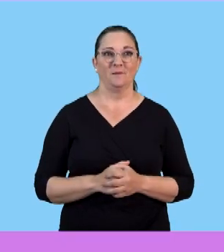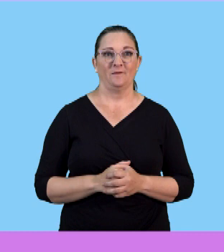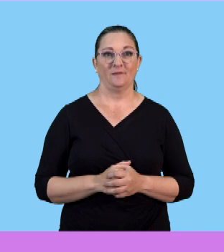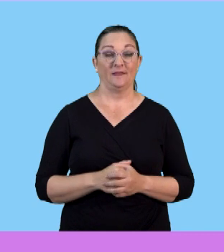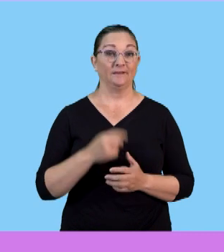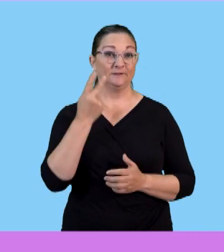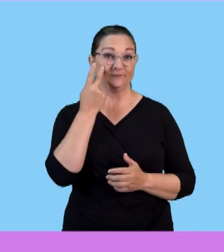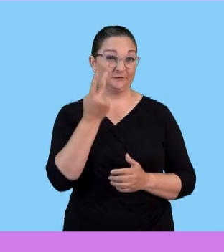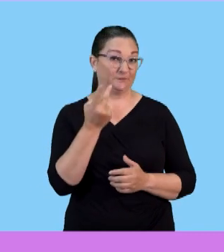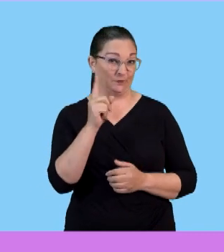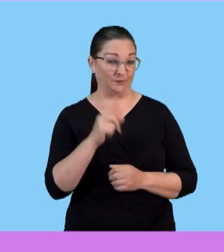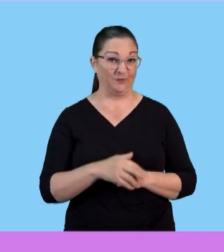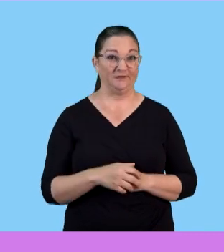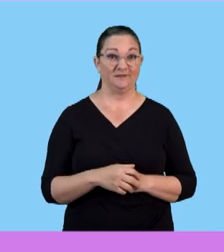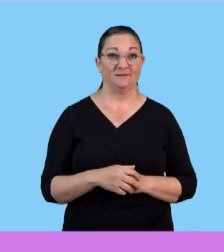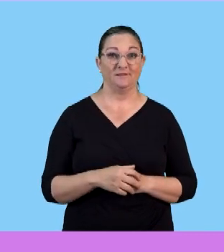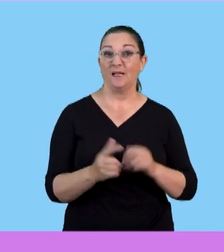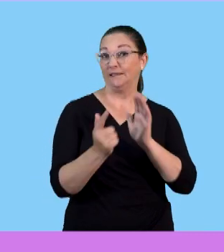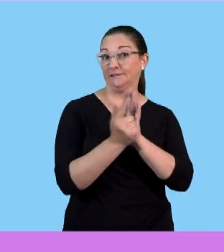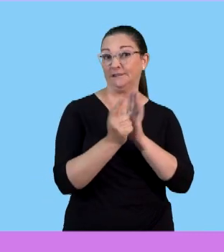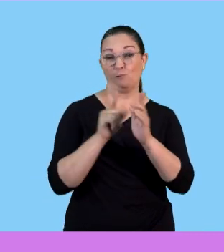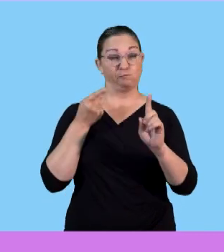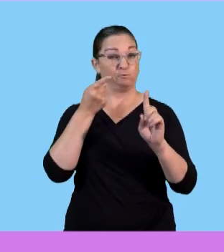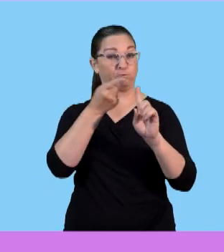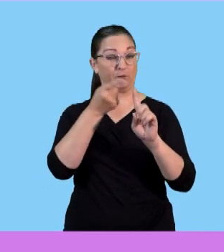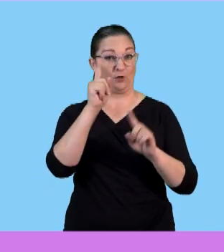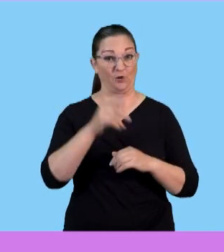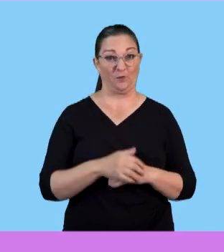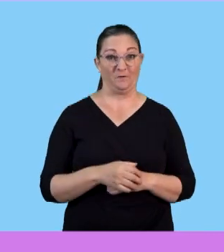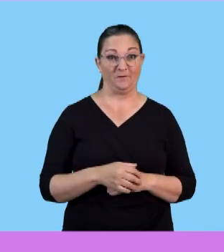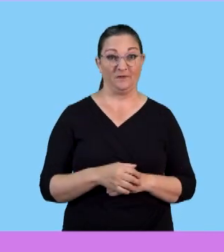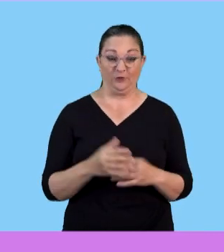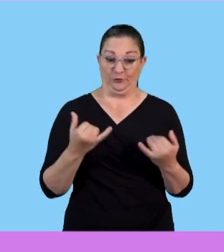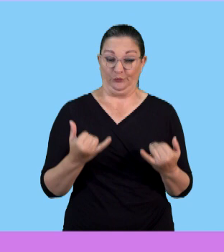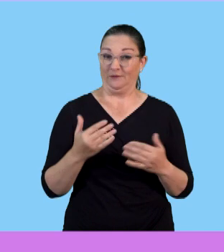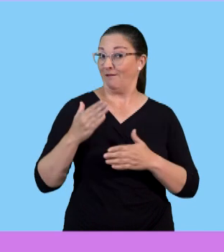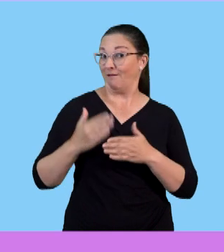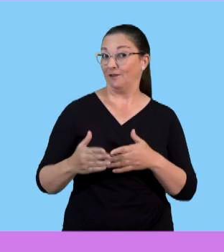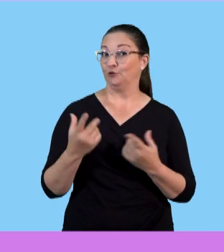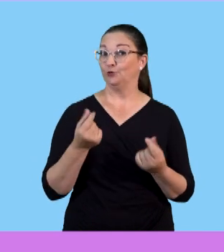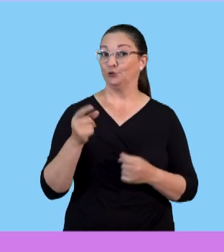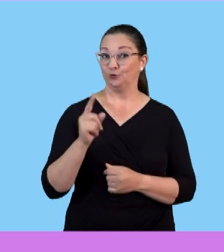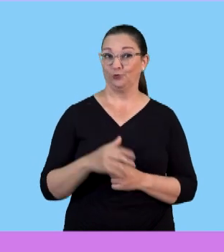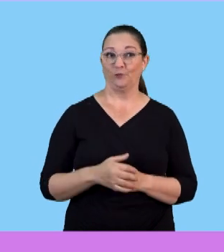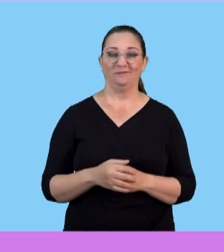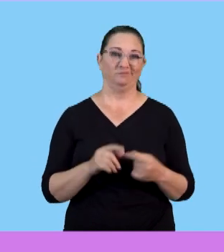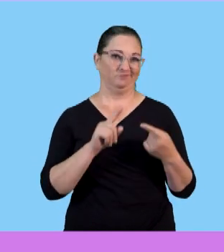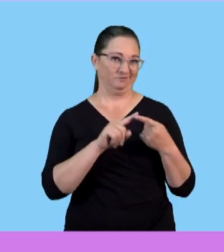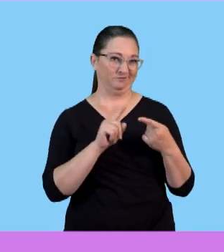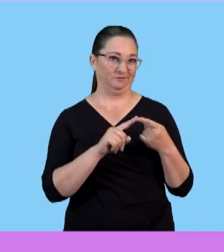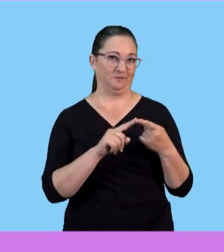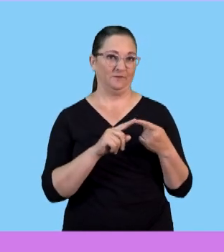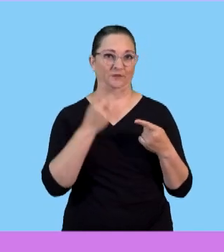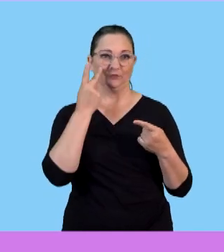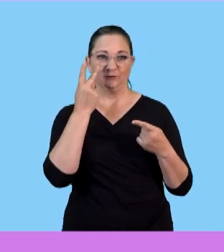Let's look at your lesson objectives. At the end of this lesson, you should be able to, number 1,